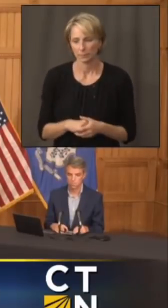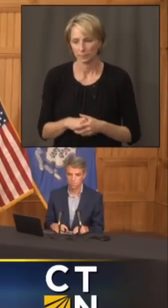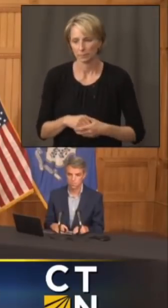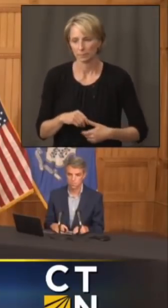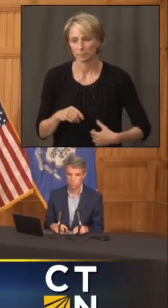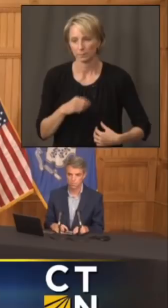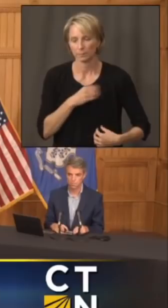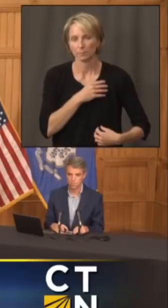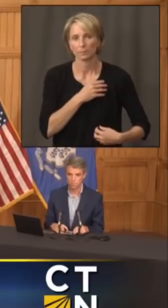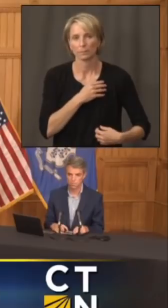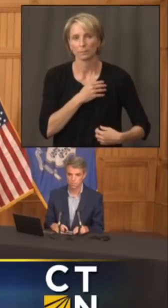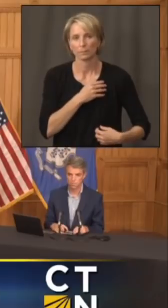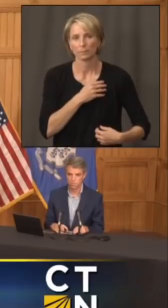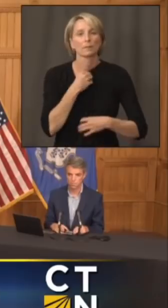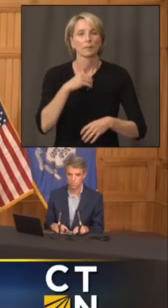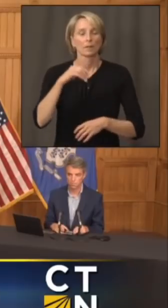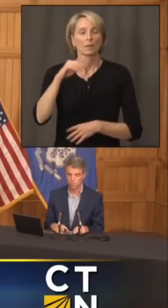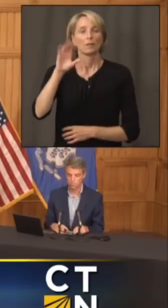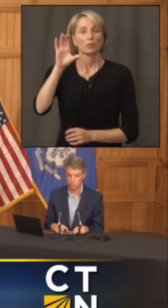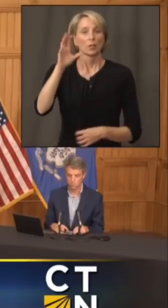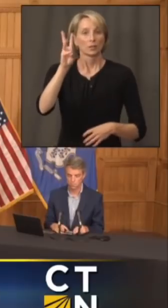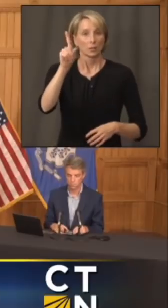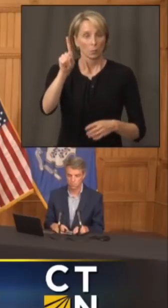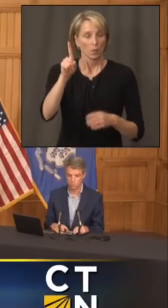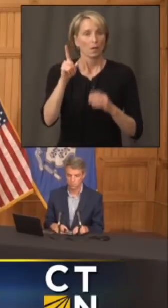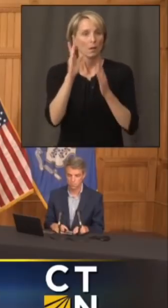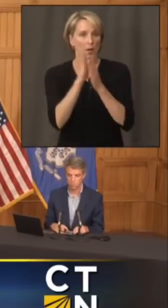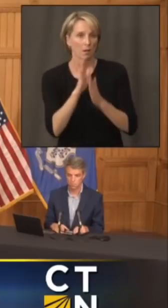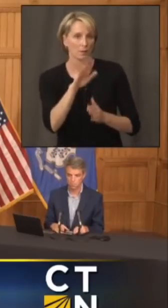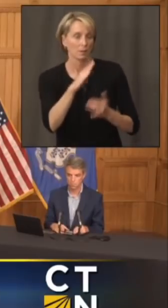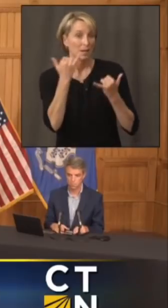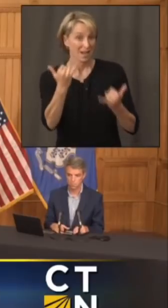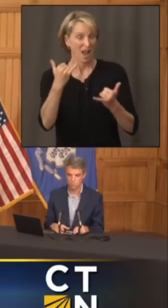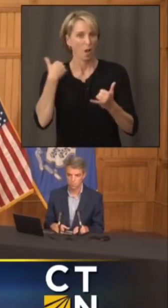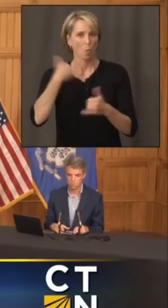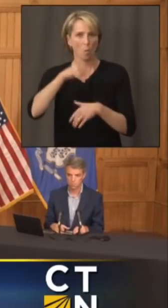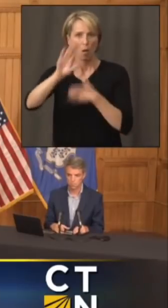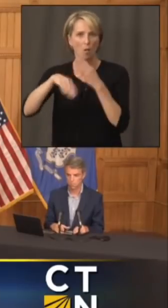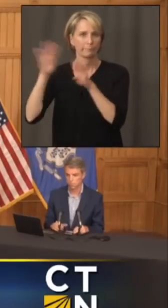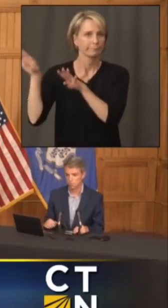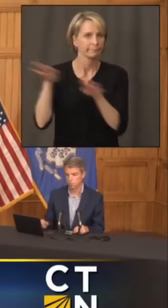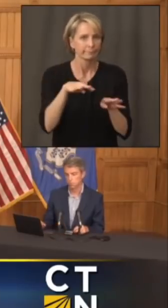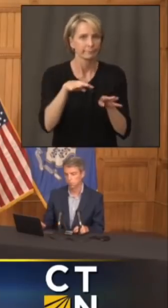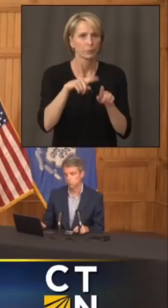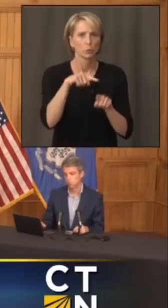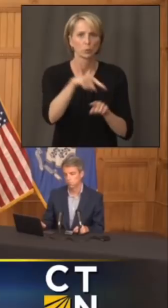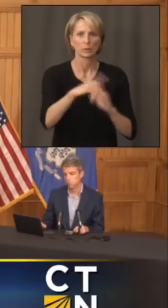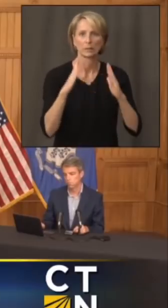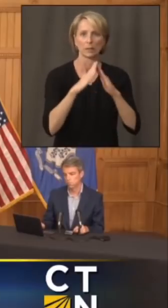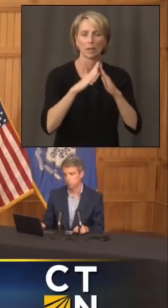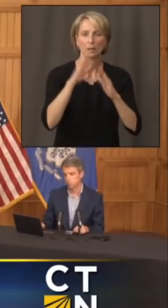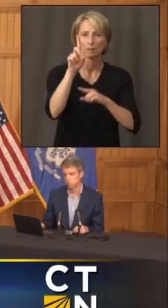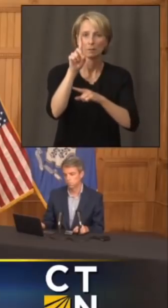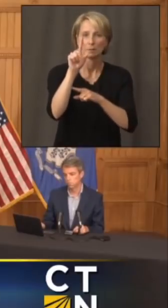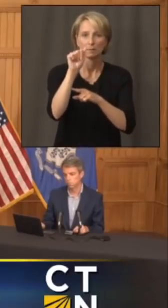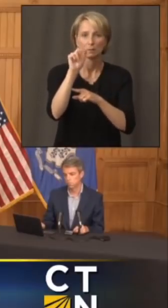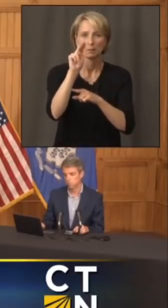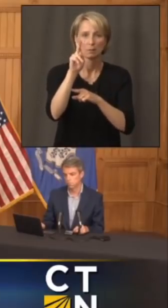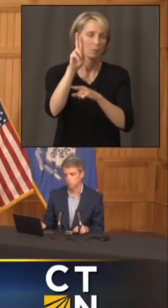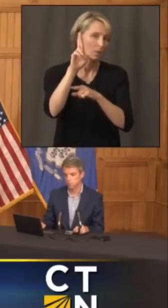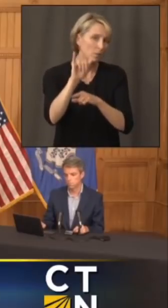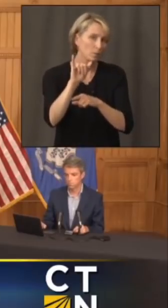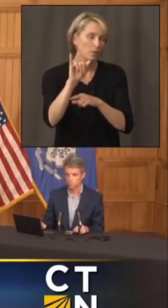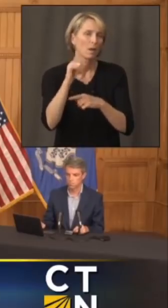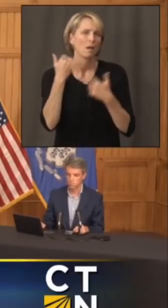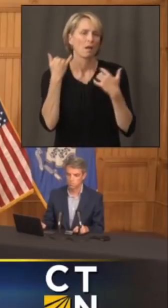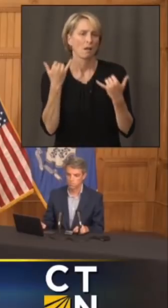Thank you. Governor, my first question, with all eyes on Danbury at the moment, do we have a plan for the